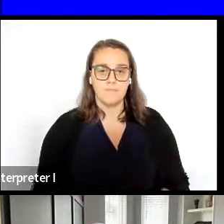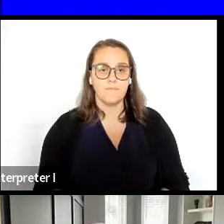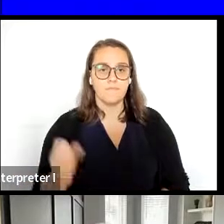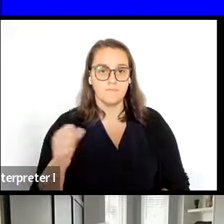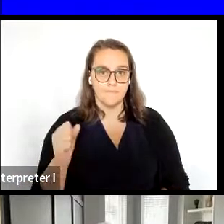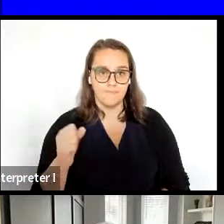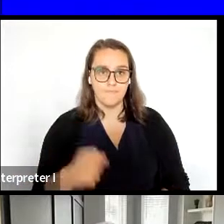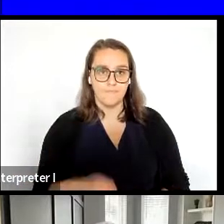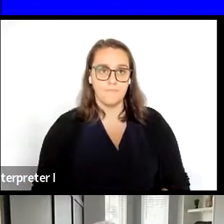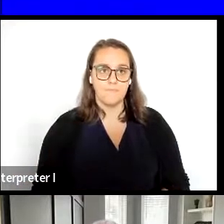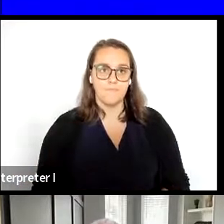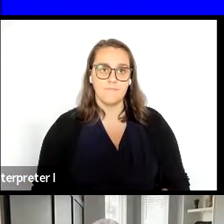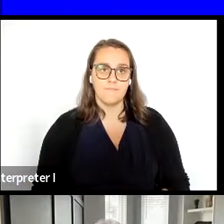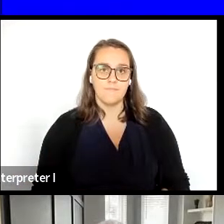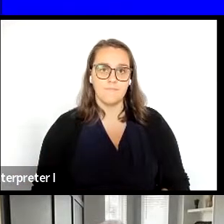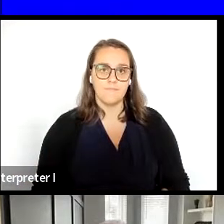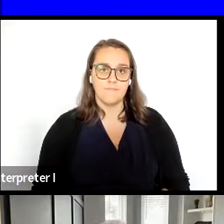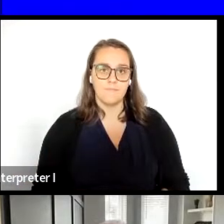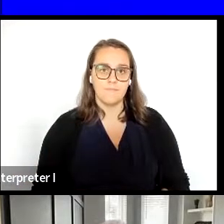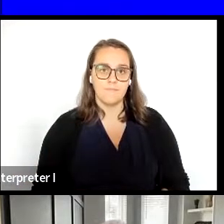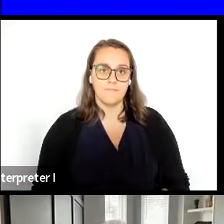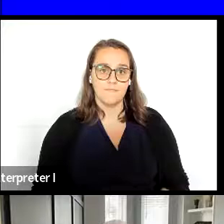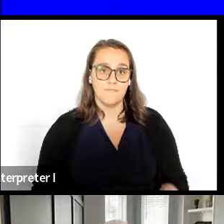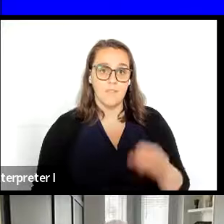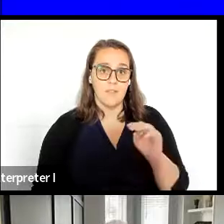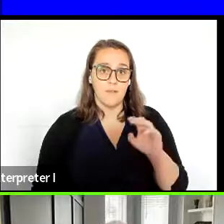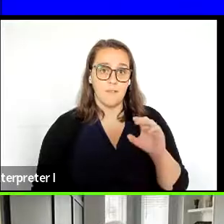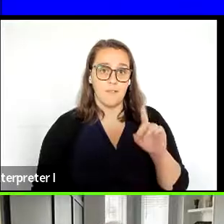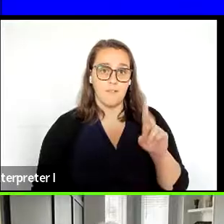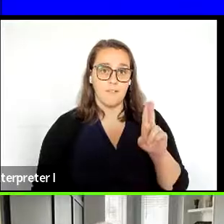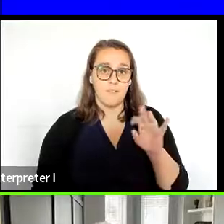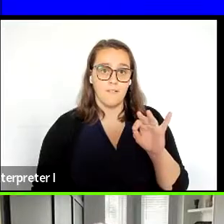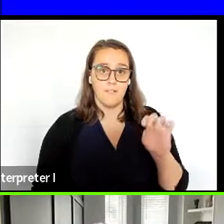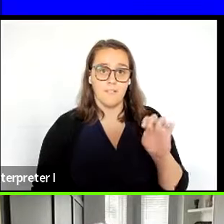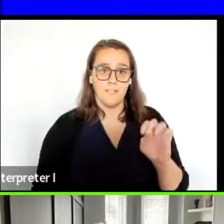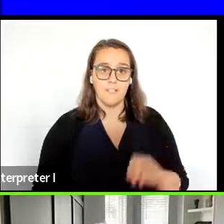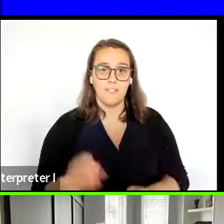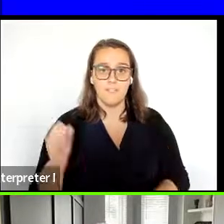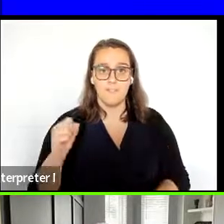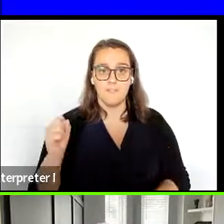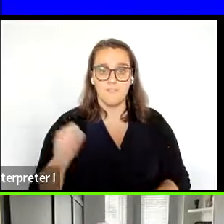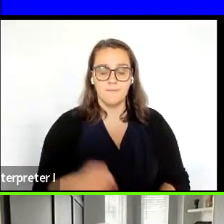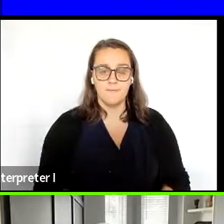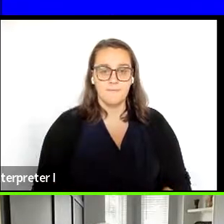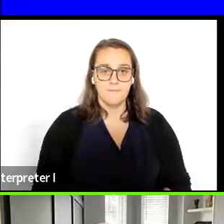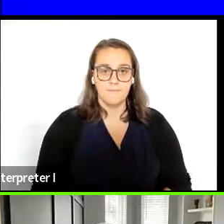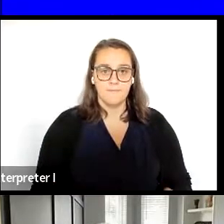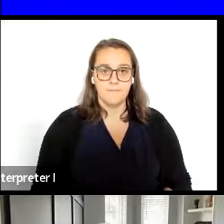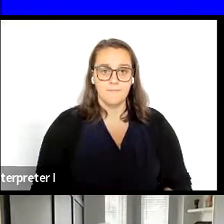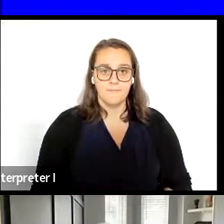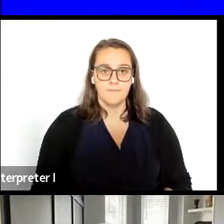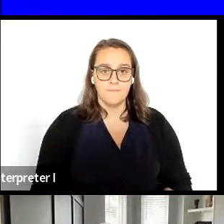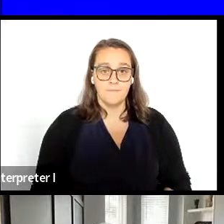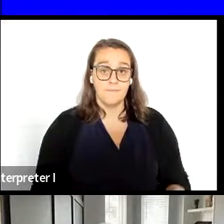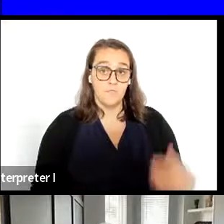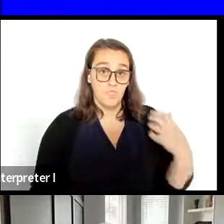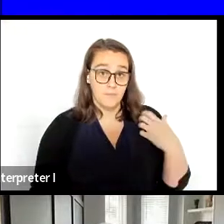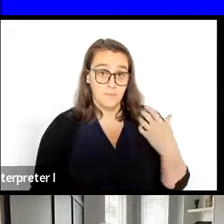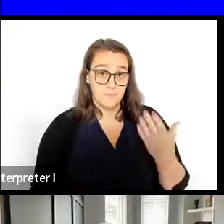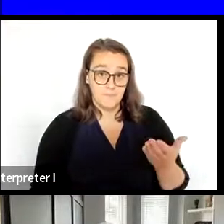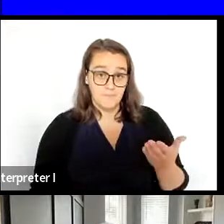Yes. Councilmember Louis George votes yes. Councilmember McDuffie, Yes. McDuffie votes yes. Chairman